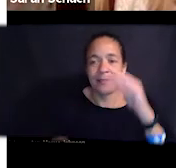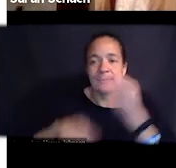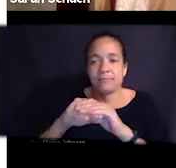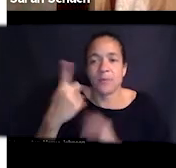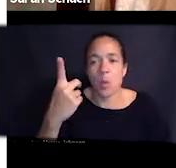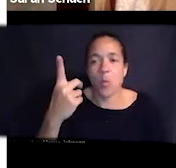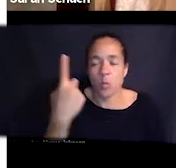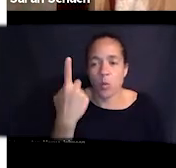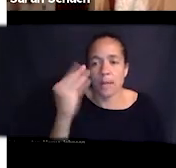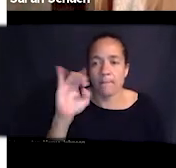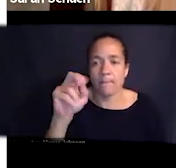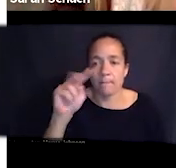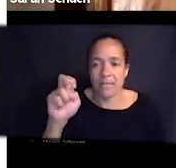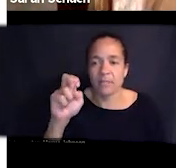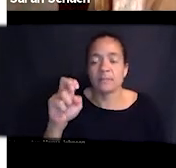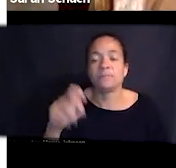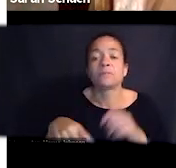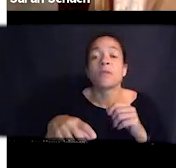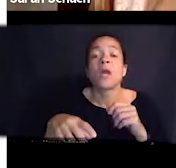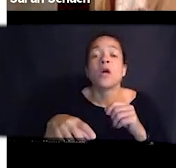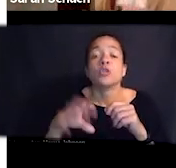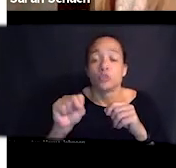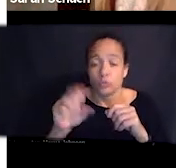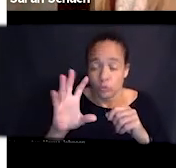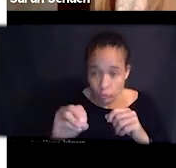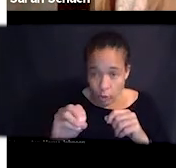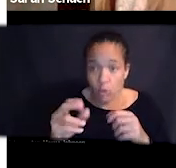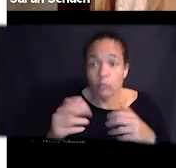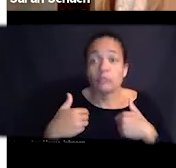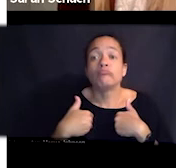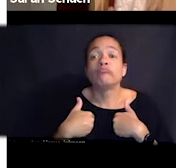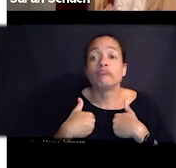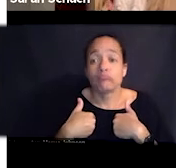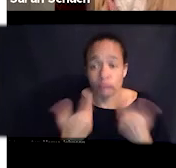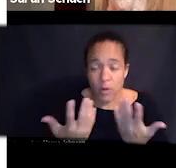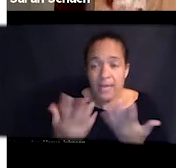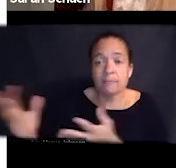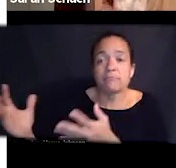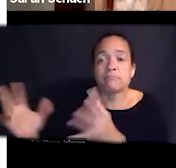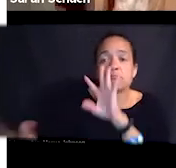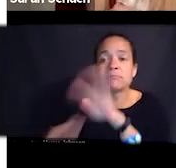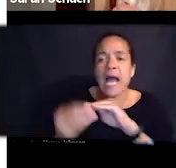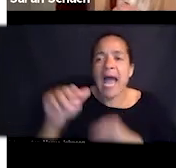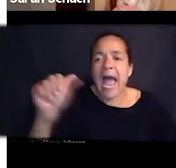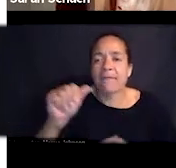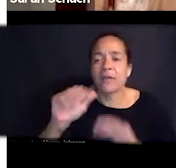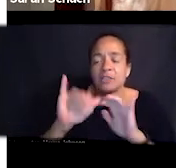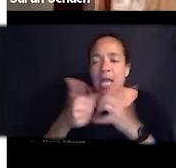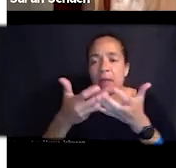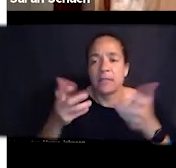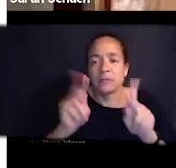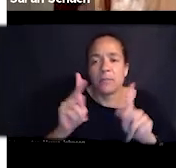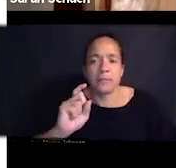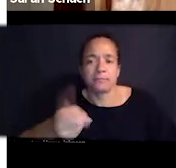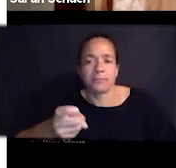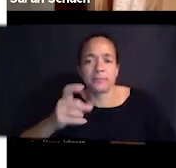got our top ideas, we took the average amount of how much people gave for that project. And we could have been like, okay, let's round up, or this would work